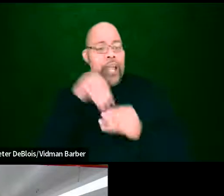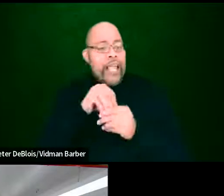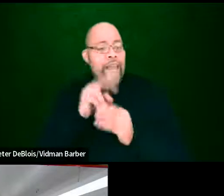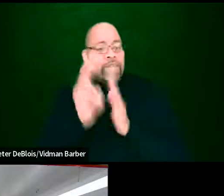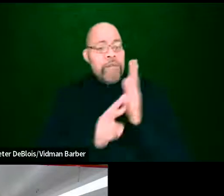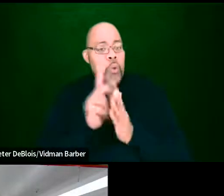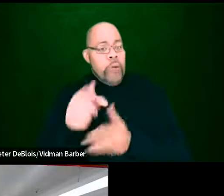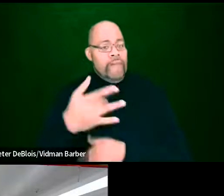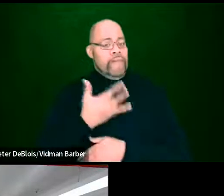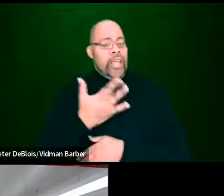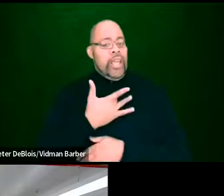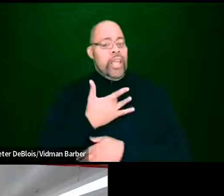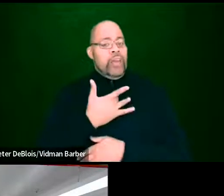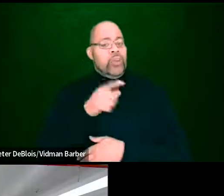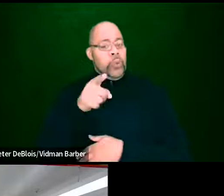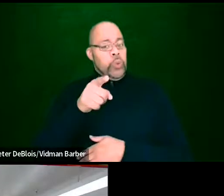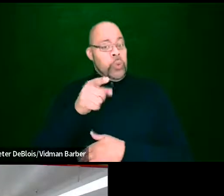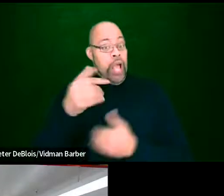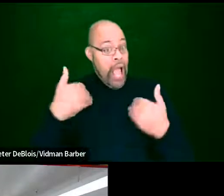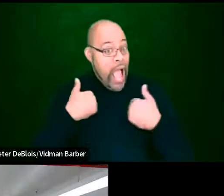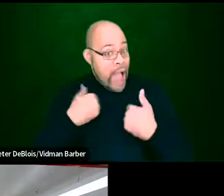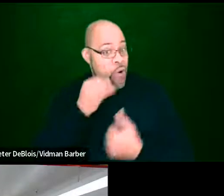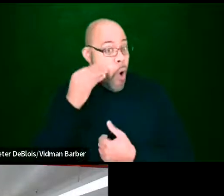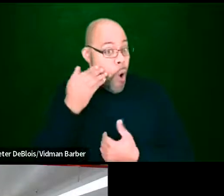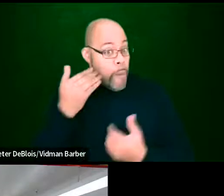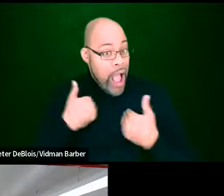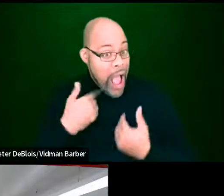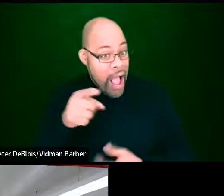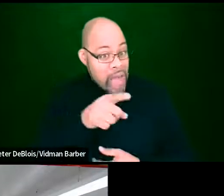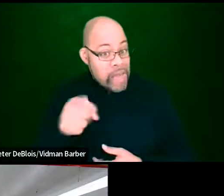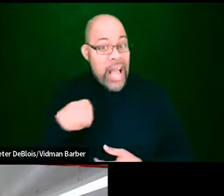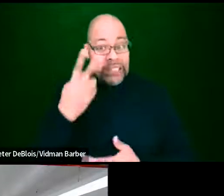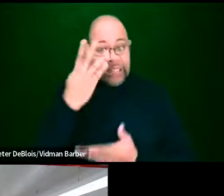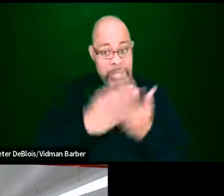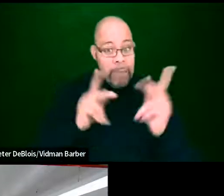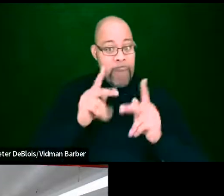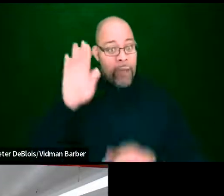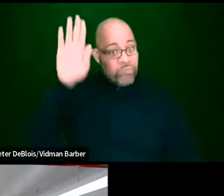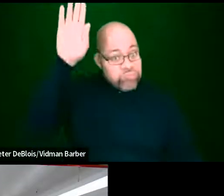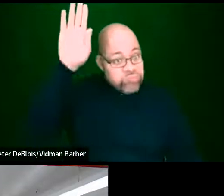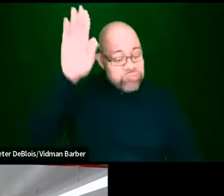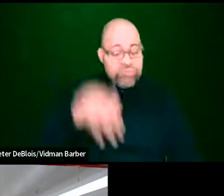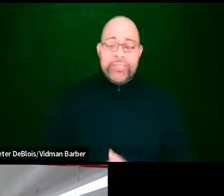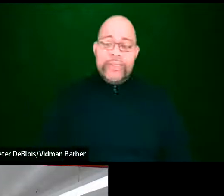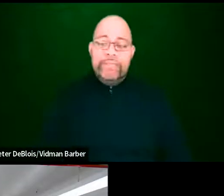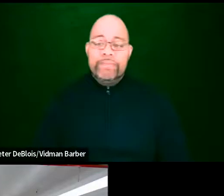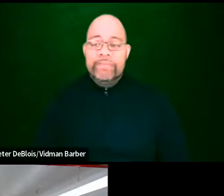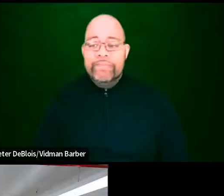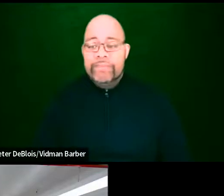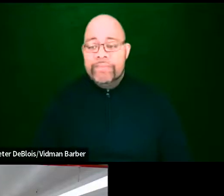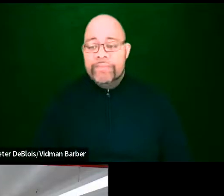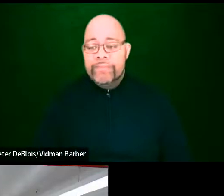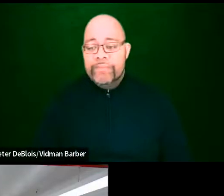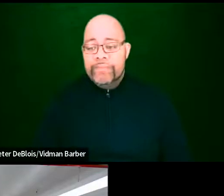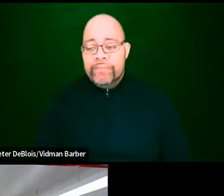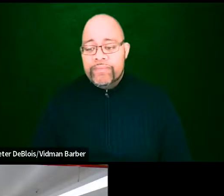that you feel like you even have at home? I see a few people with their hands up.